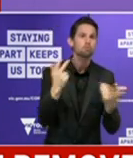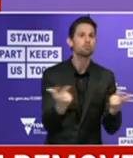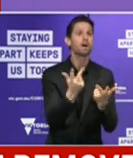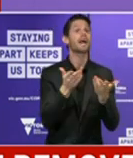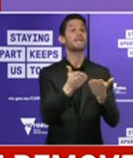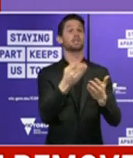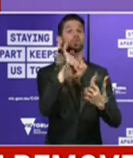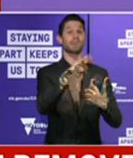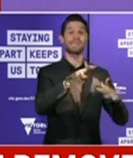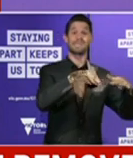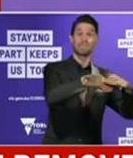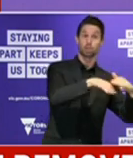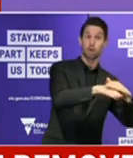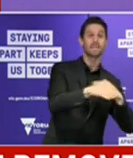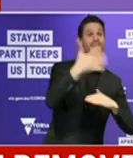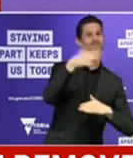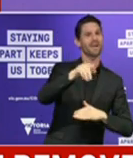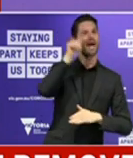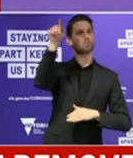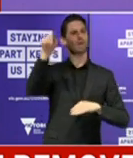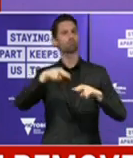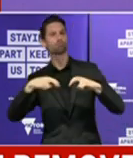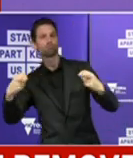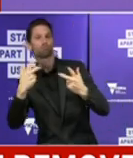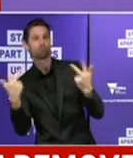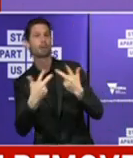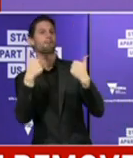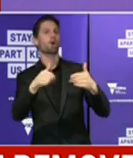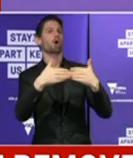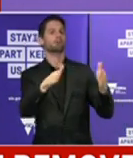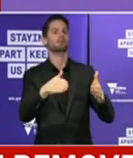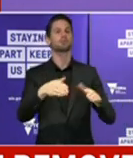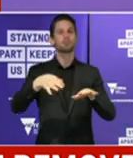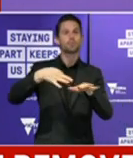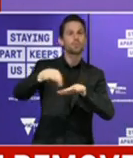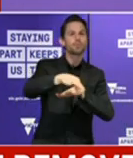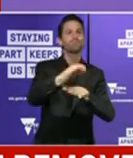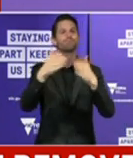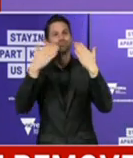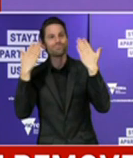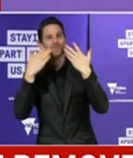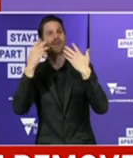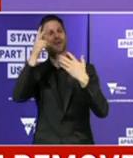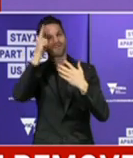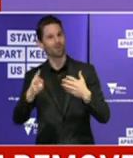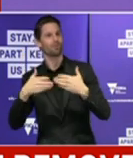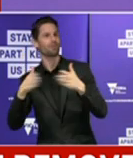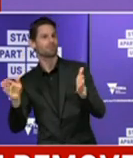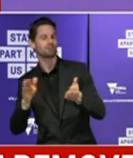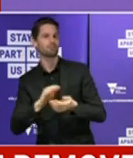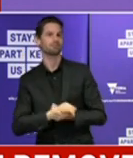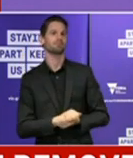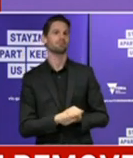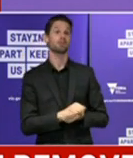and 50 people outside, will reopen. Beauty and personal services will return.